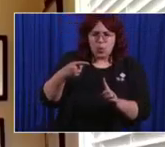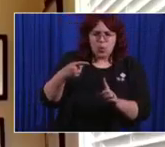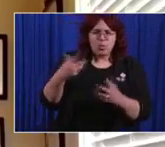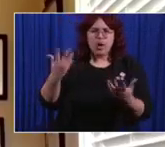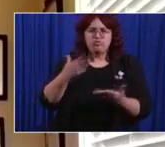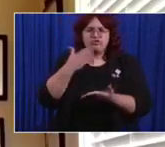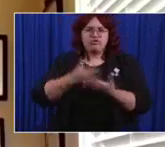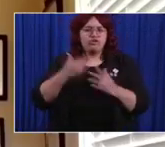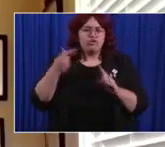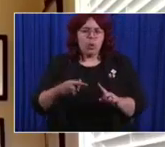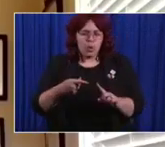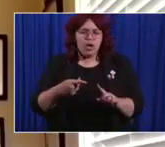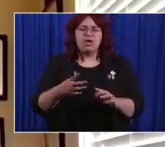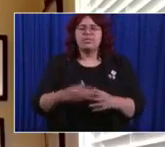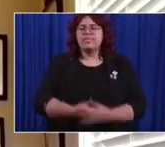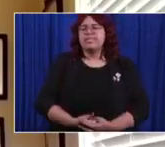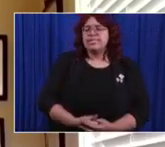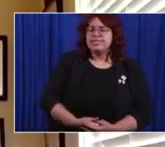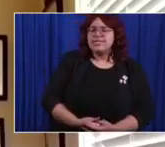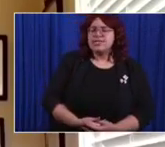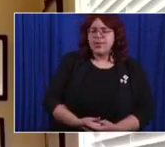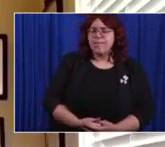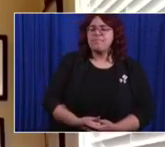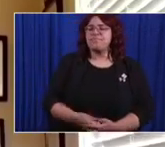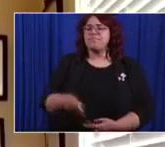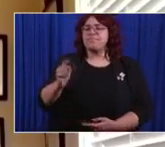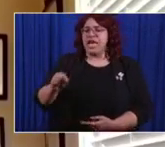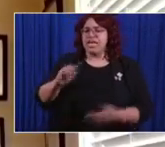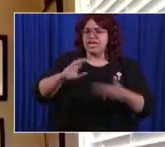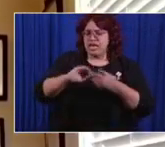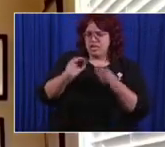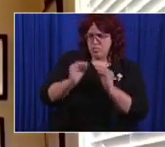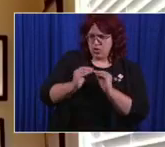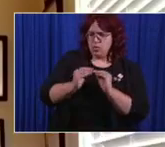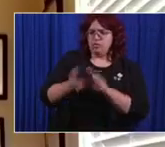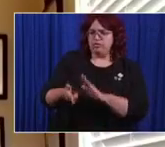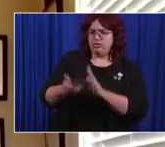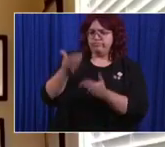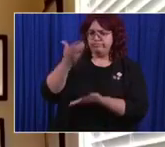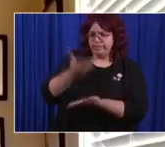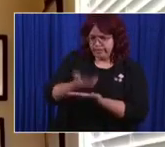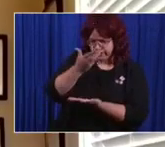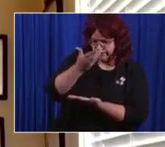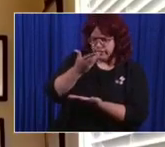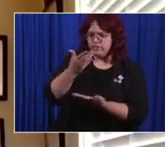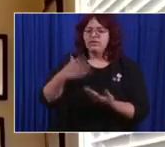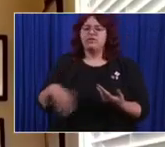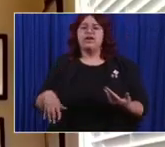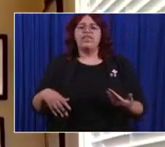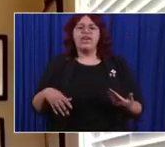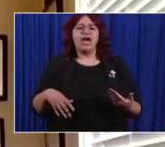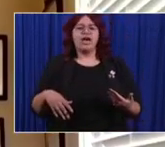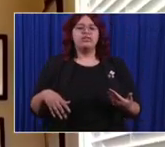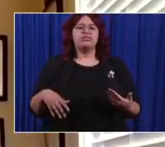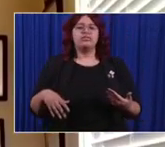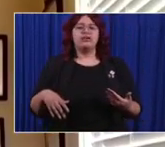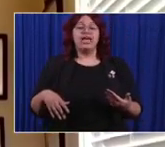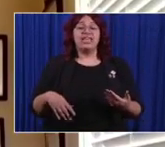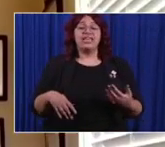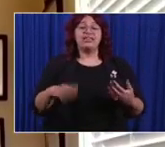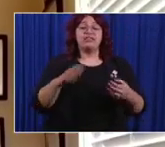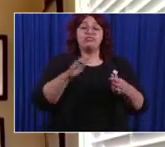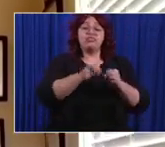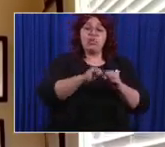that not only were we beating the virus, but we were doing so in a sustained way that would avoid